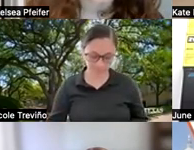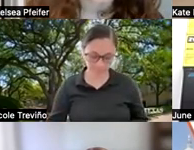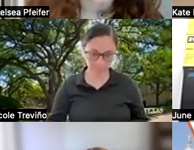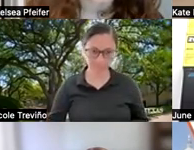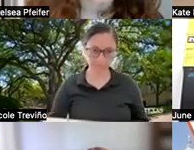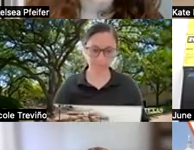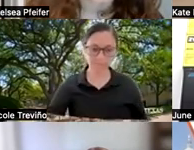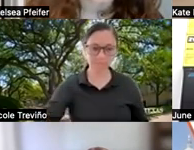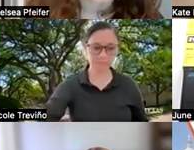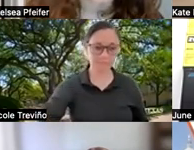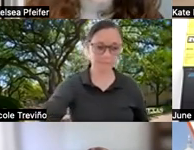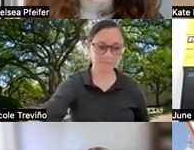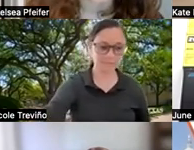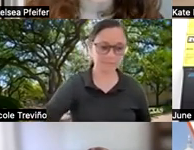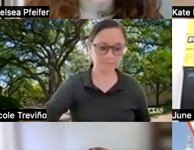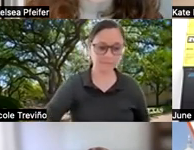Kim?